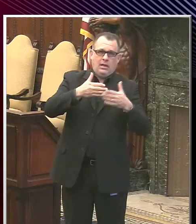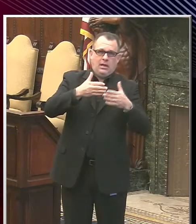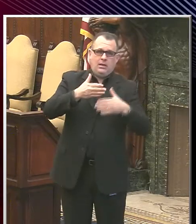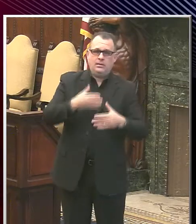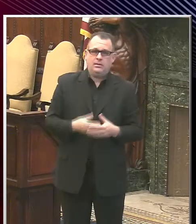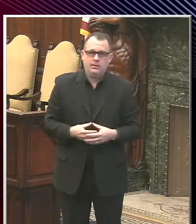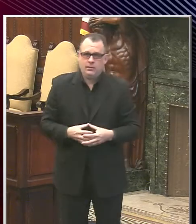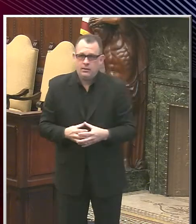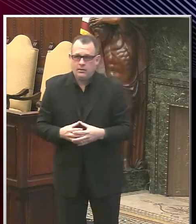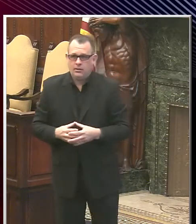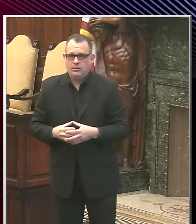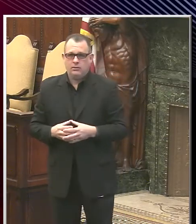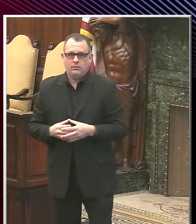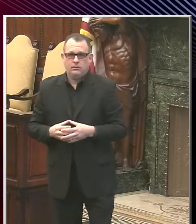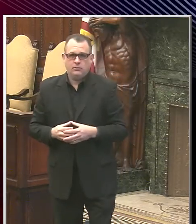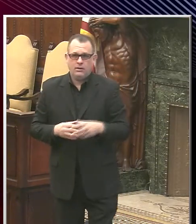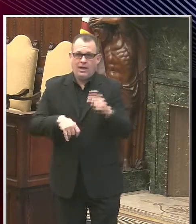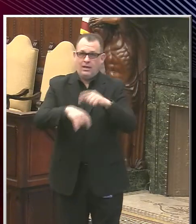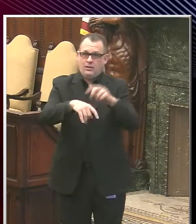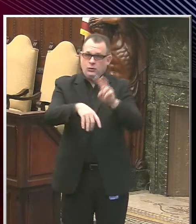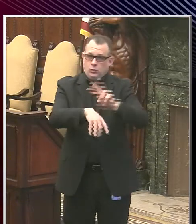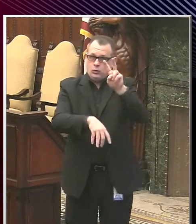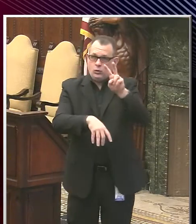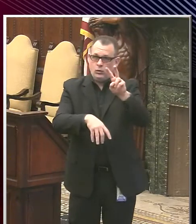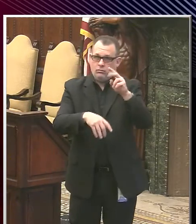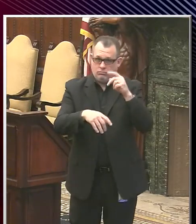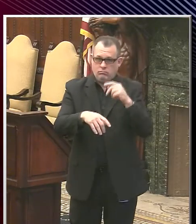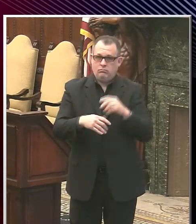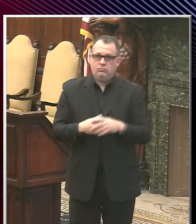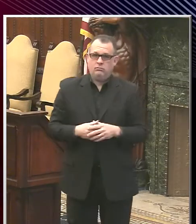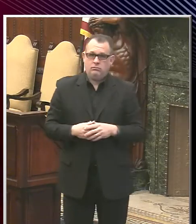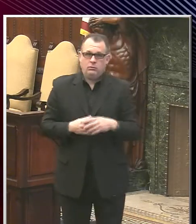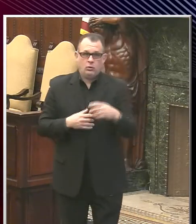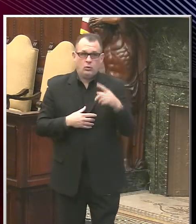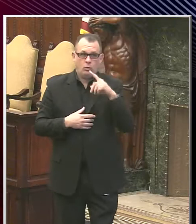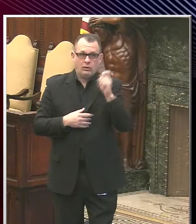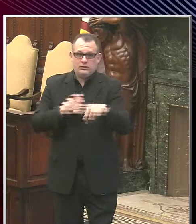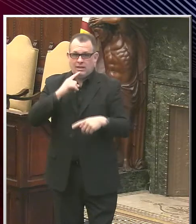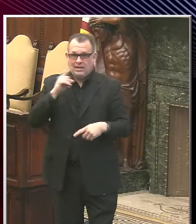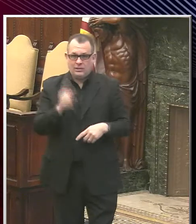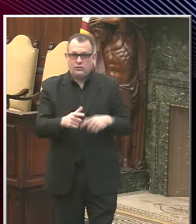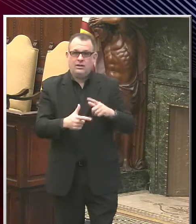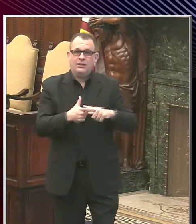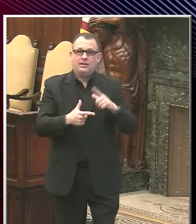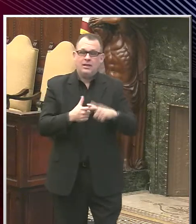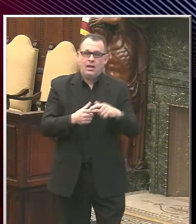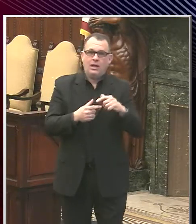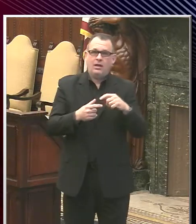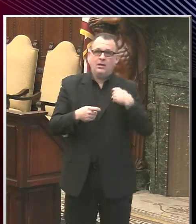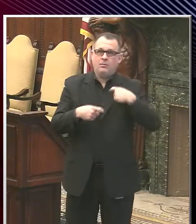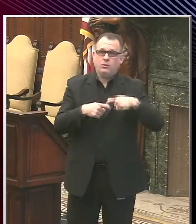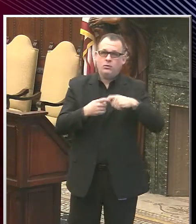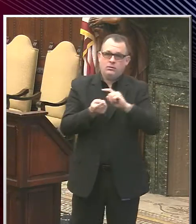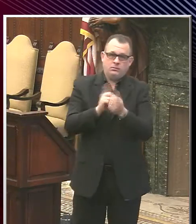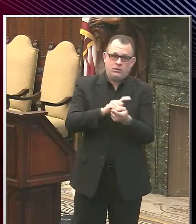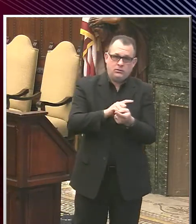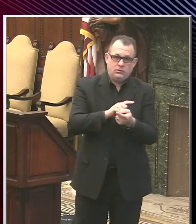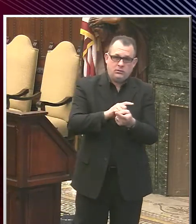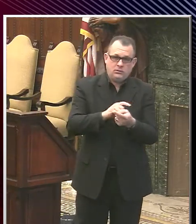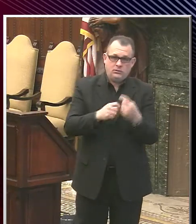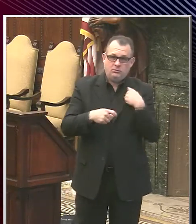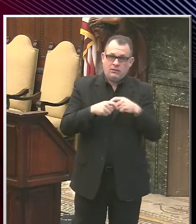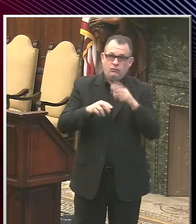of questions at 2 p.m. The Q&A portion will come first, and Spanish language reporters should still go ahead and